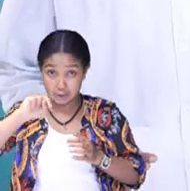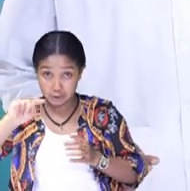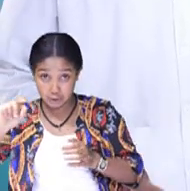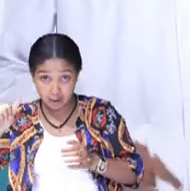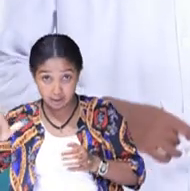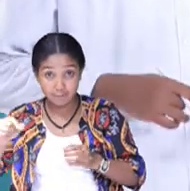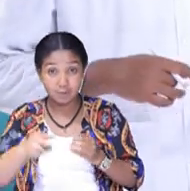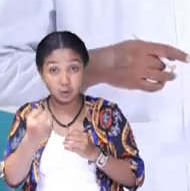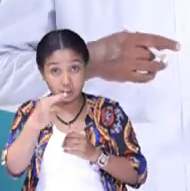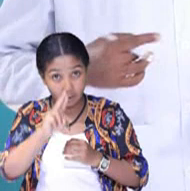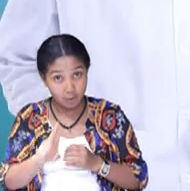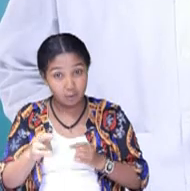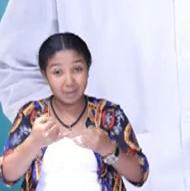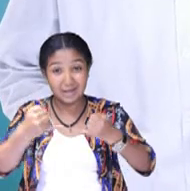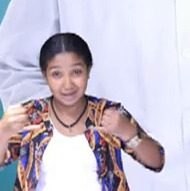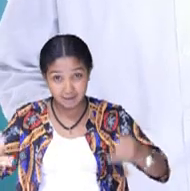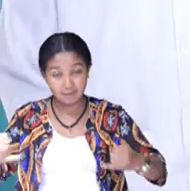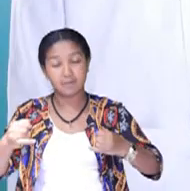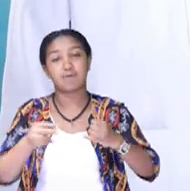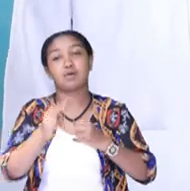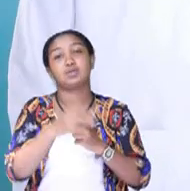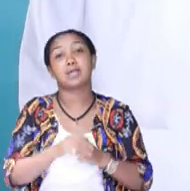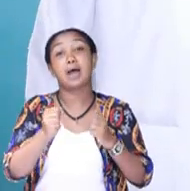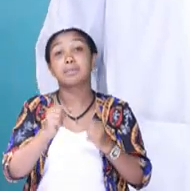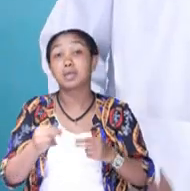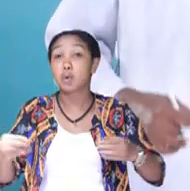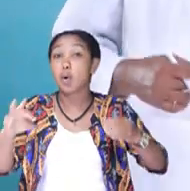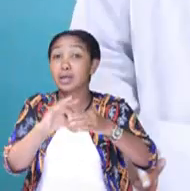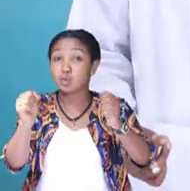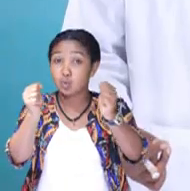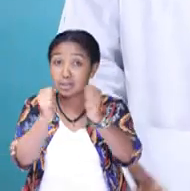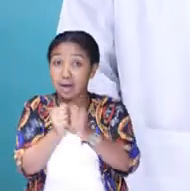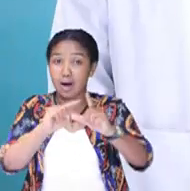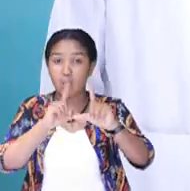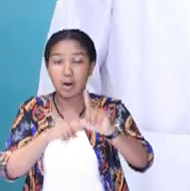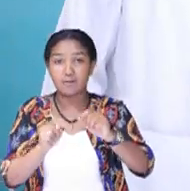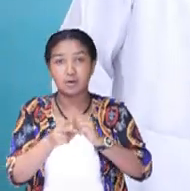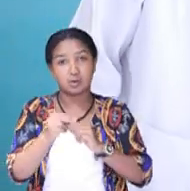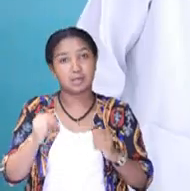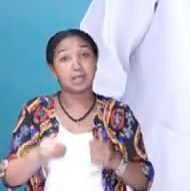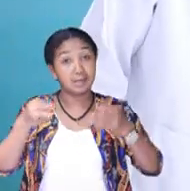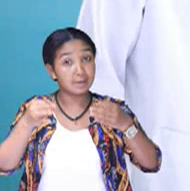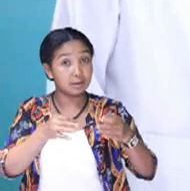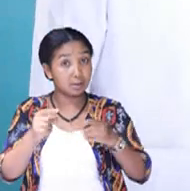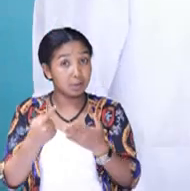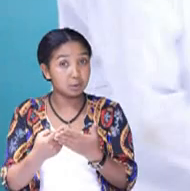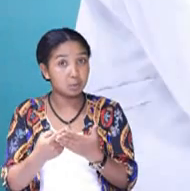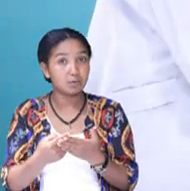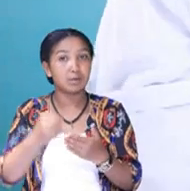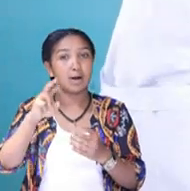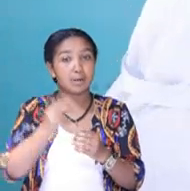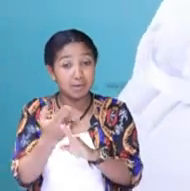velocity or linear velocity can be correlated with angular velocity in terms of the radius